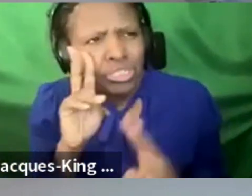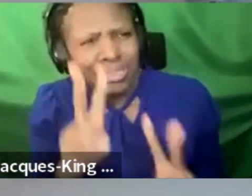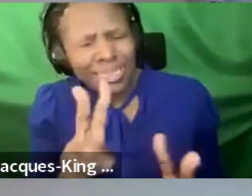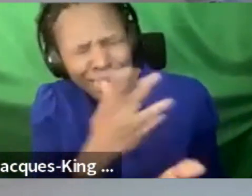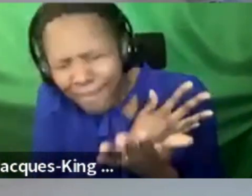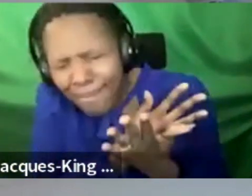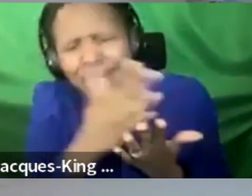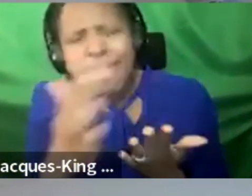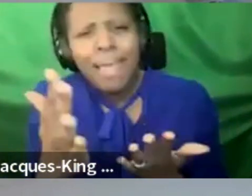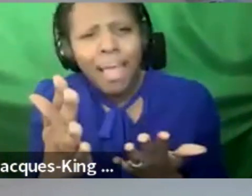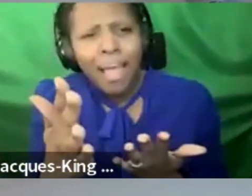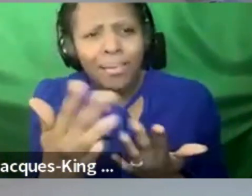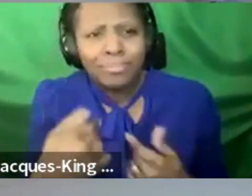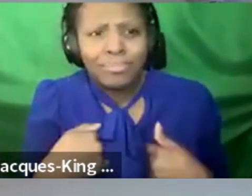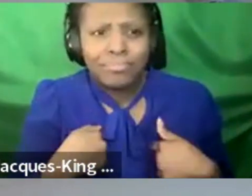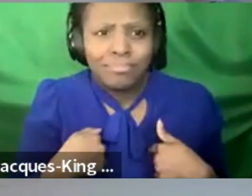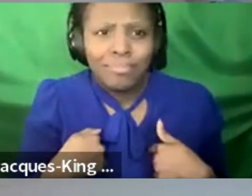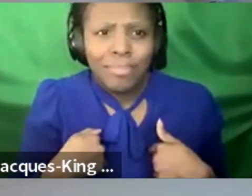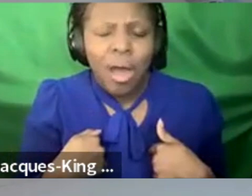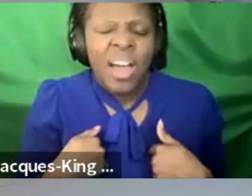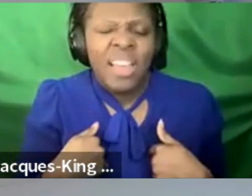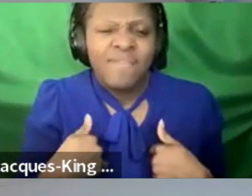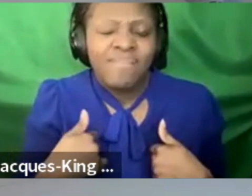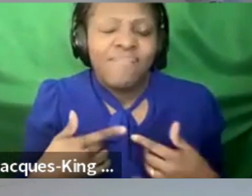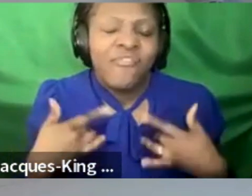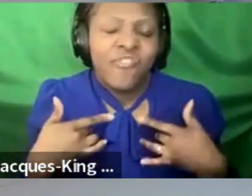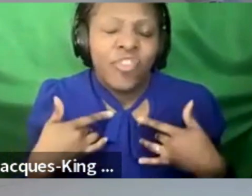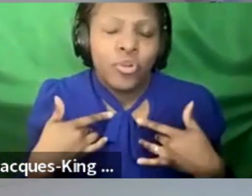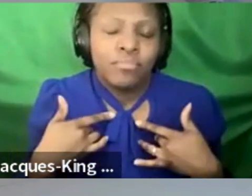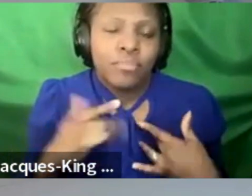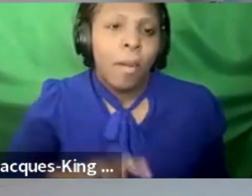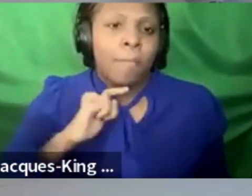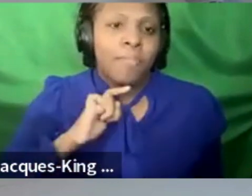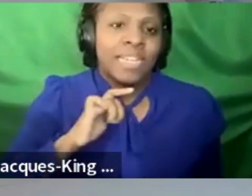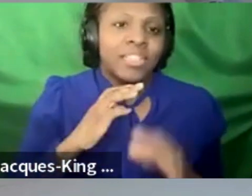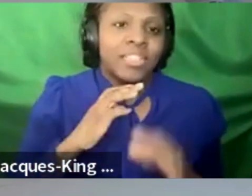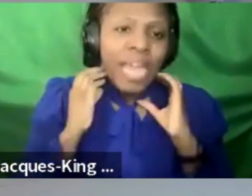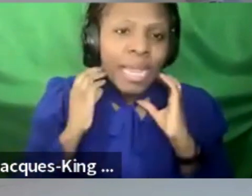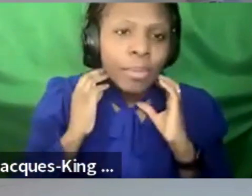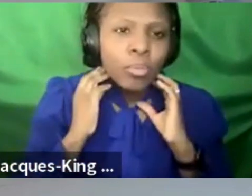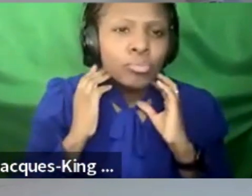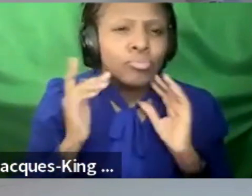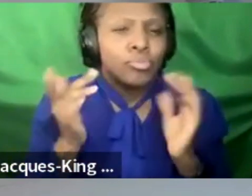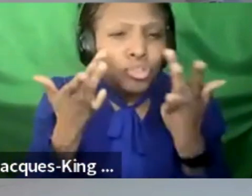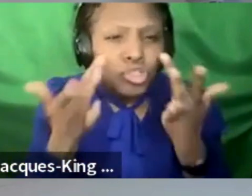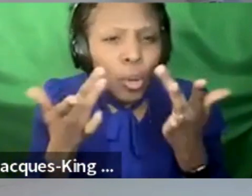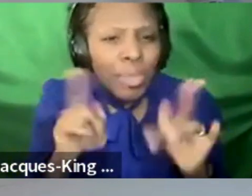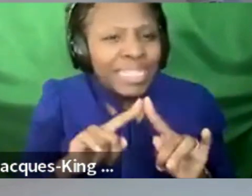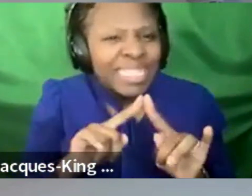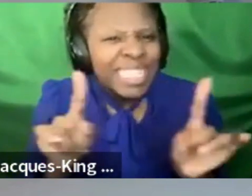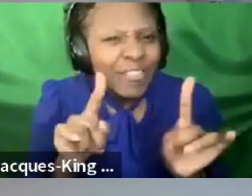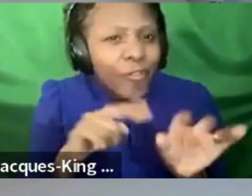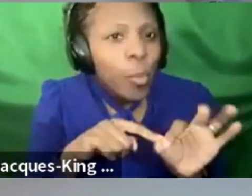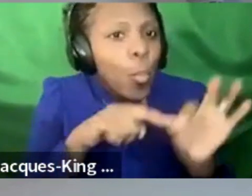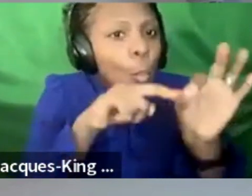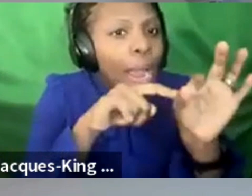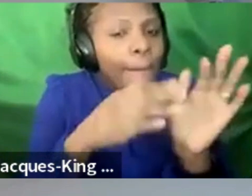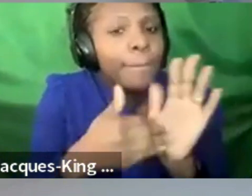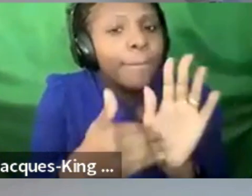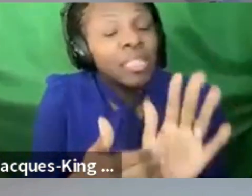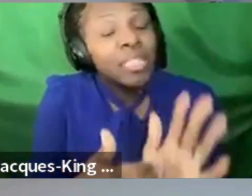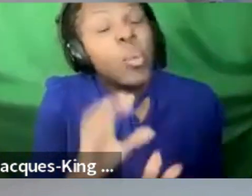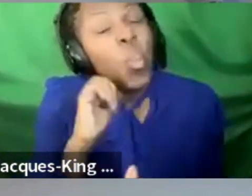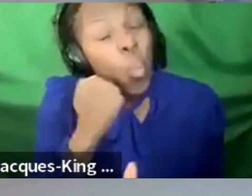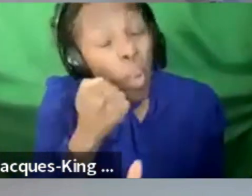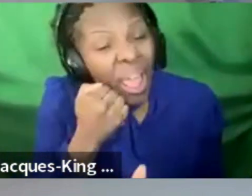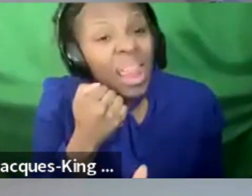can be, I feel secure in saying that Shakespeare was sending out all kinds of queer messages. Of course, I'm going to say the